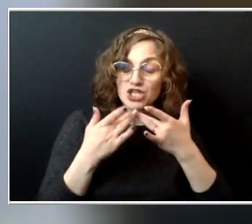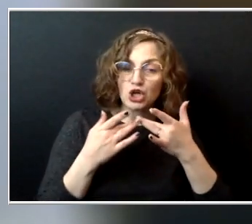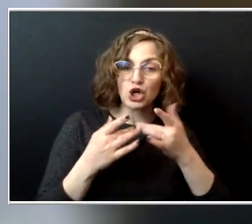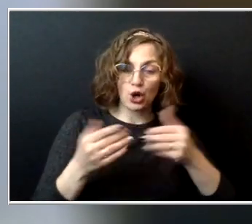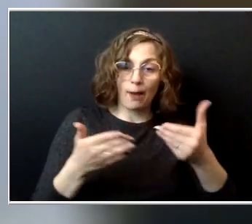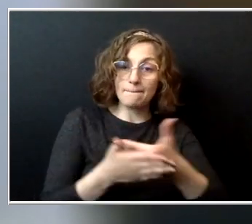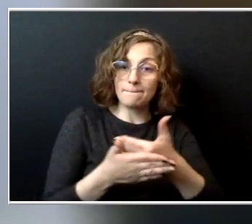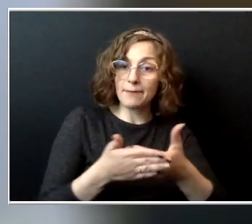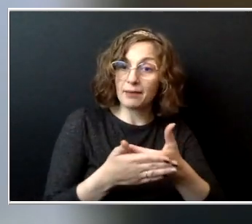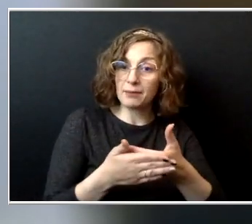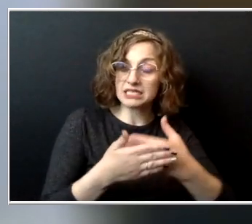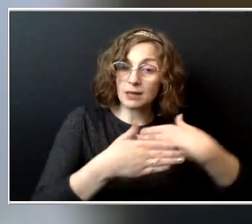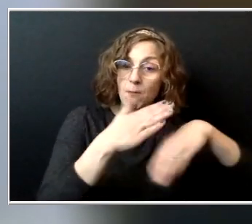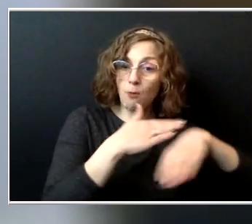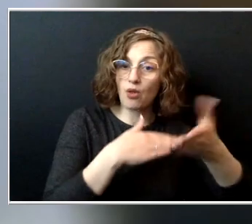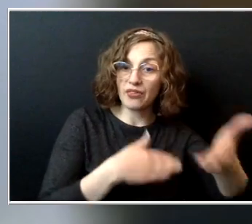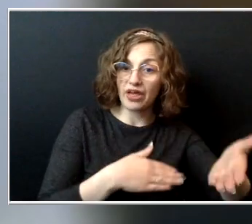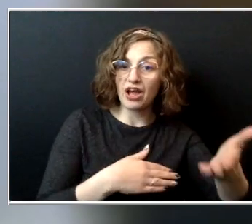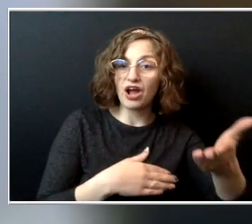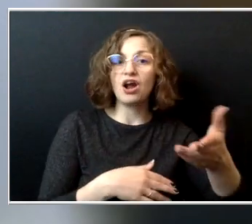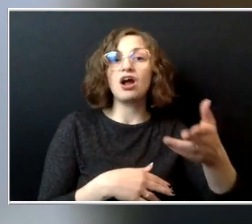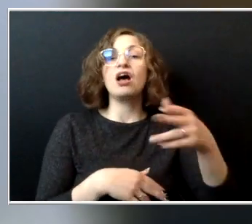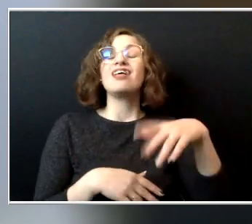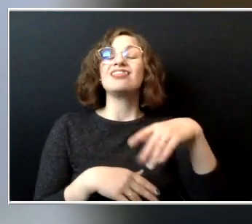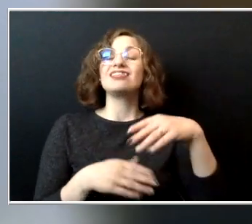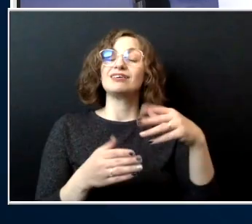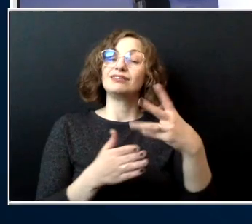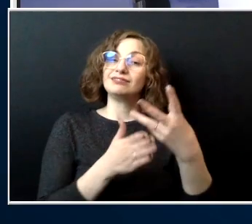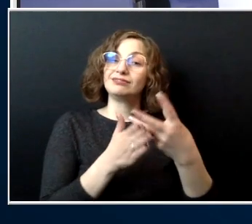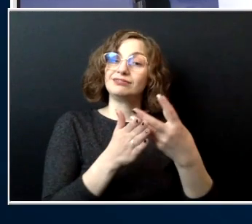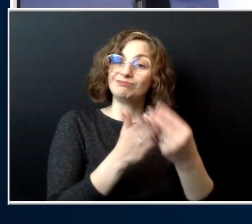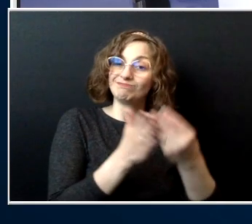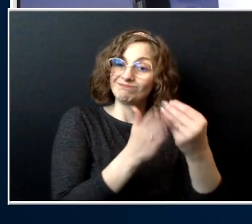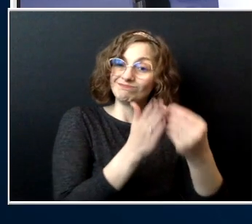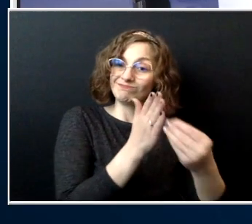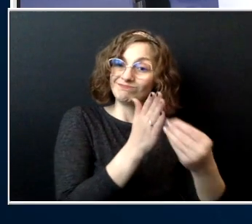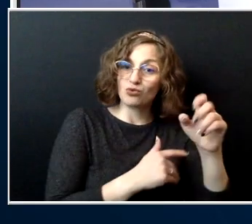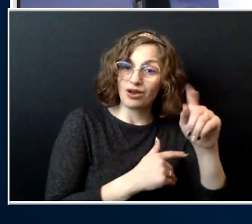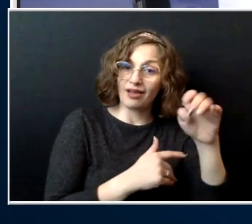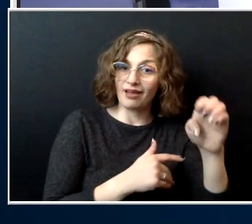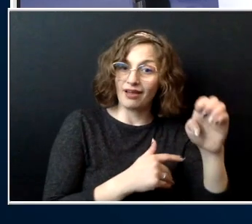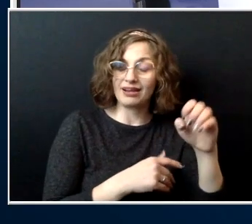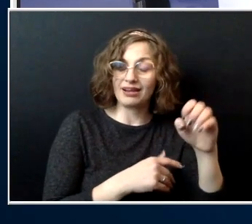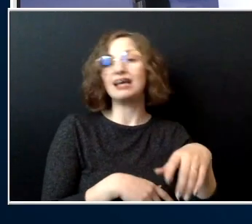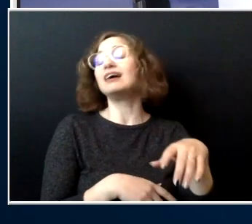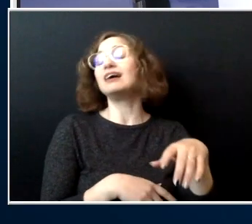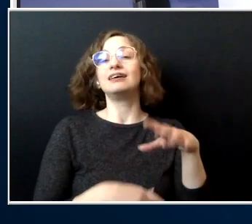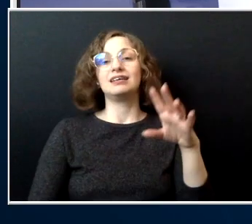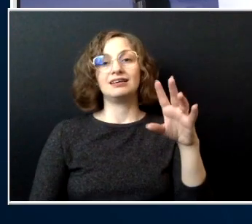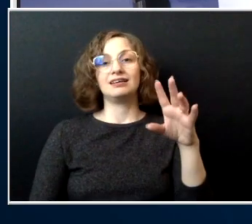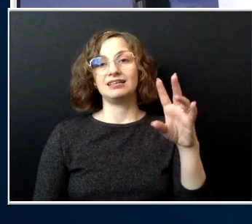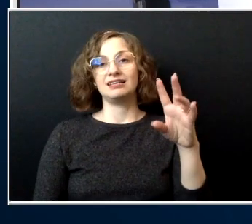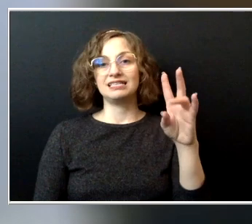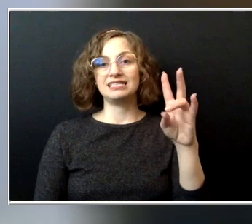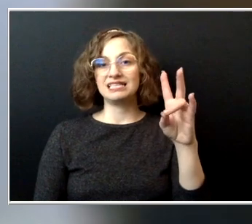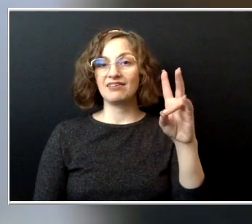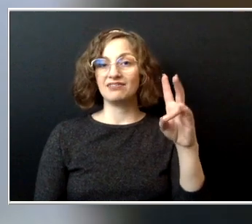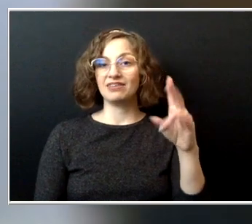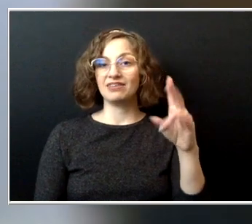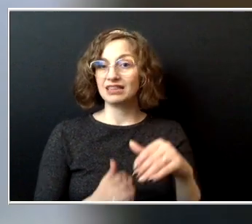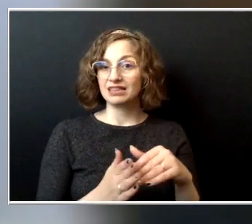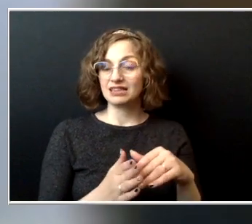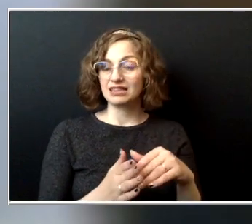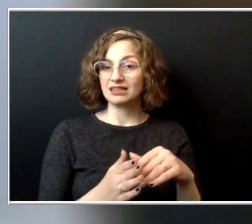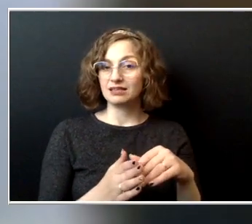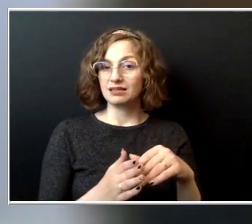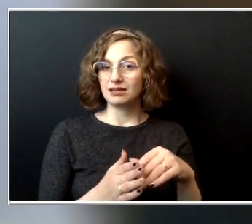rate is 7.5 per thousand. Yeah, that's crazy. Well, let me turn to Dr. Winnicke. In non-deserts, it's 5.5